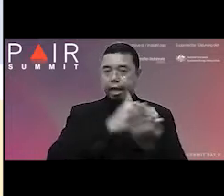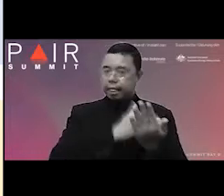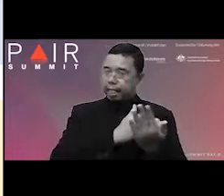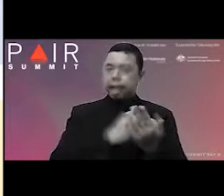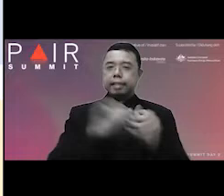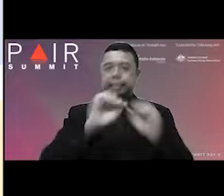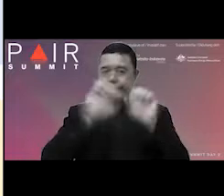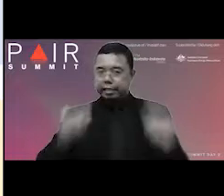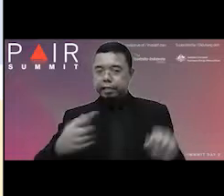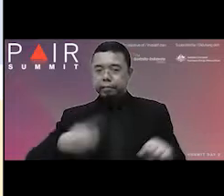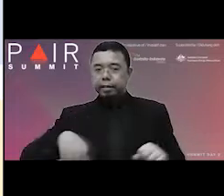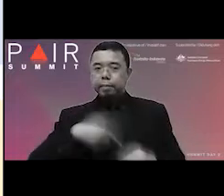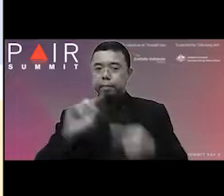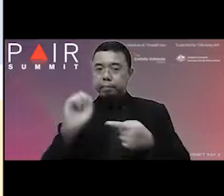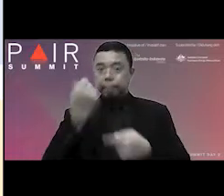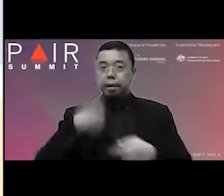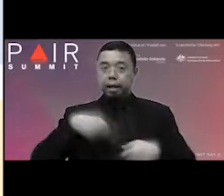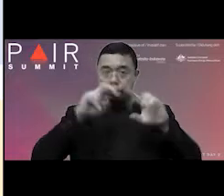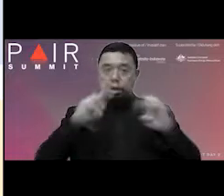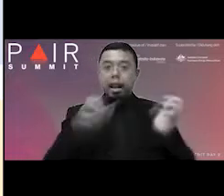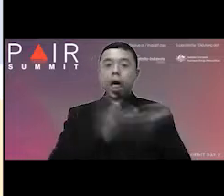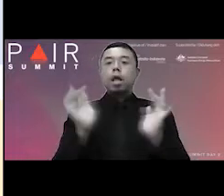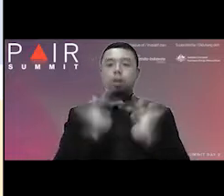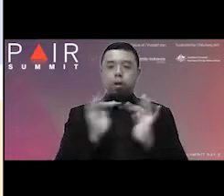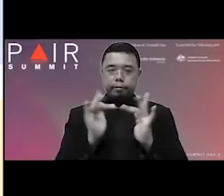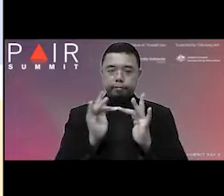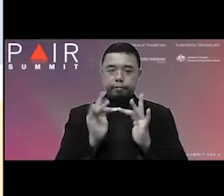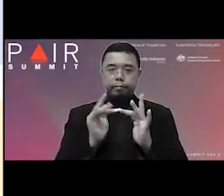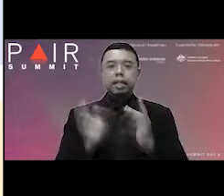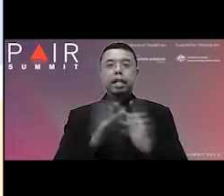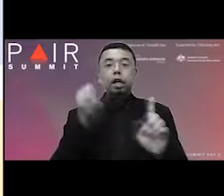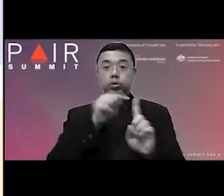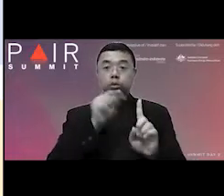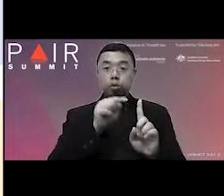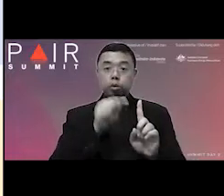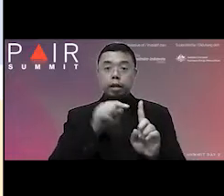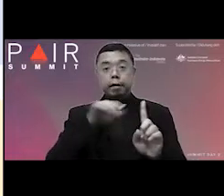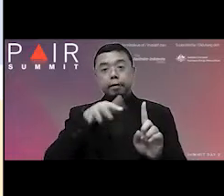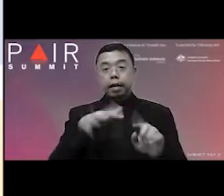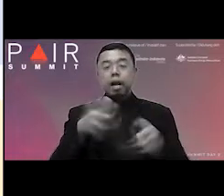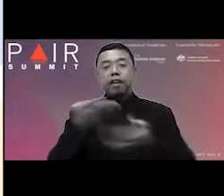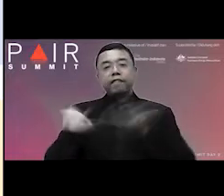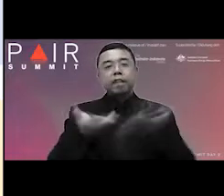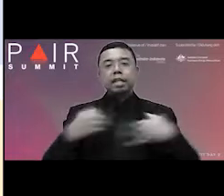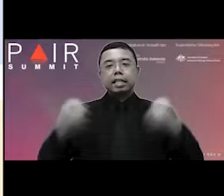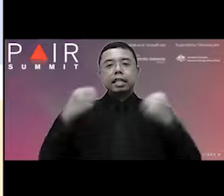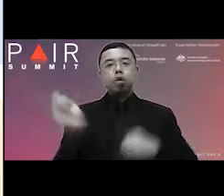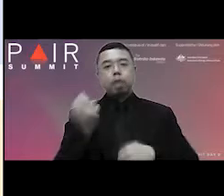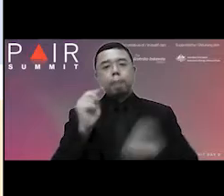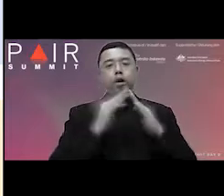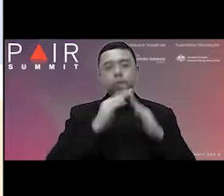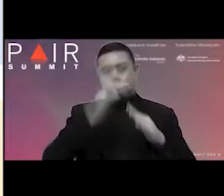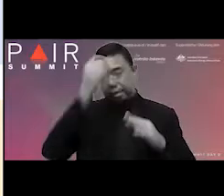survey targeting the primary health centers and hospitals in Yogyakarta province.